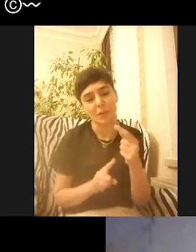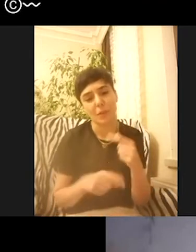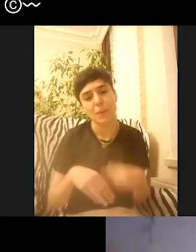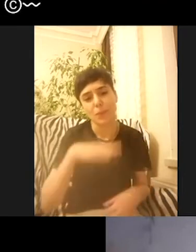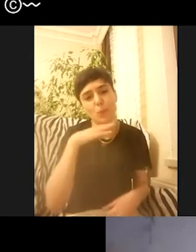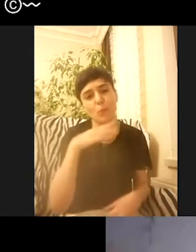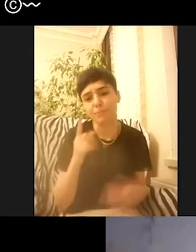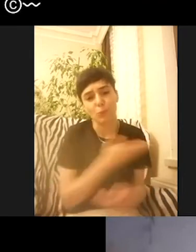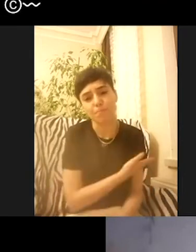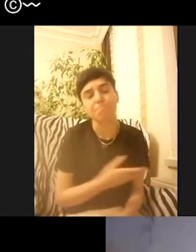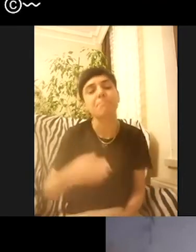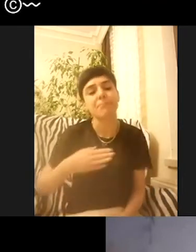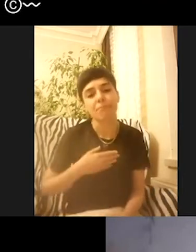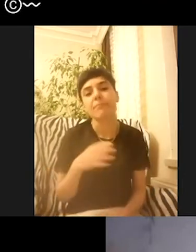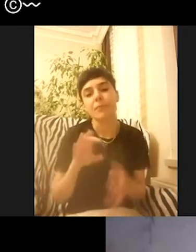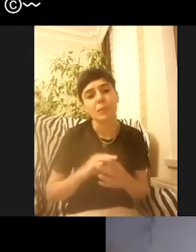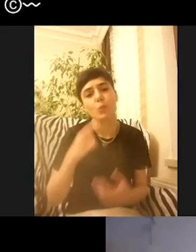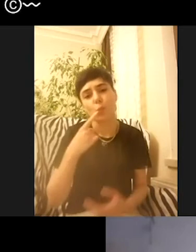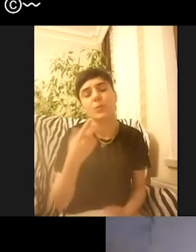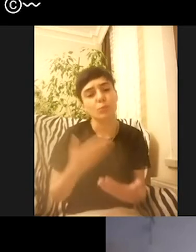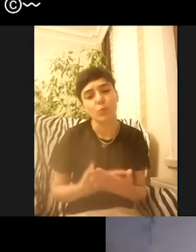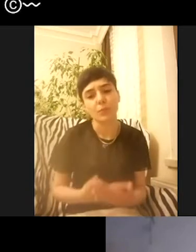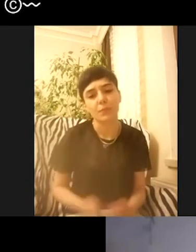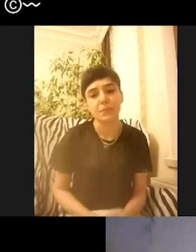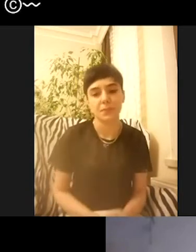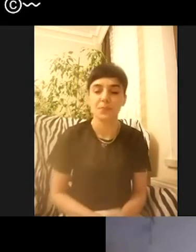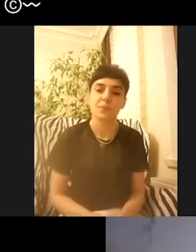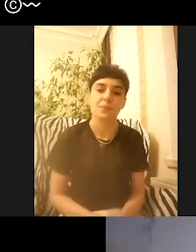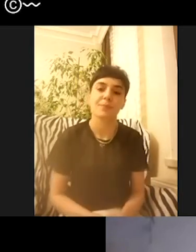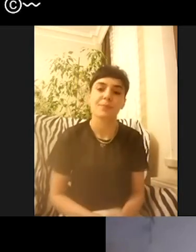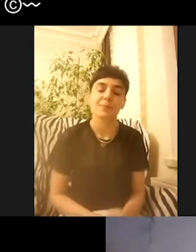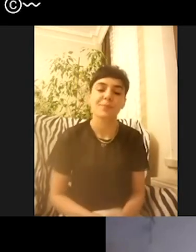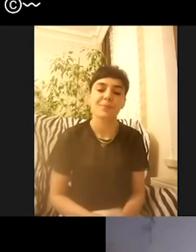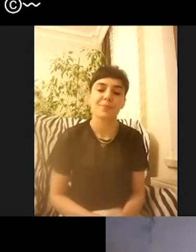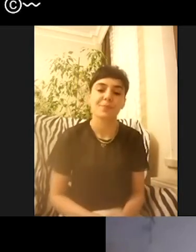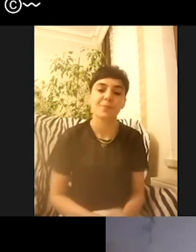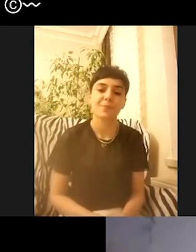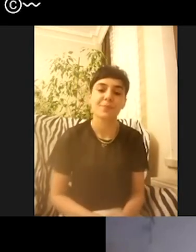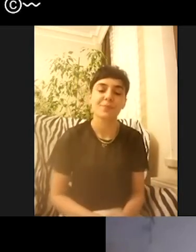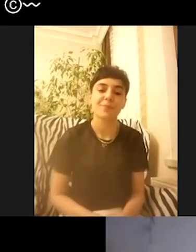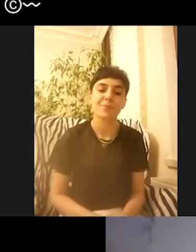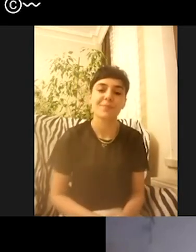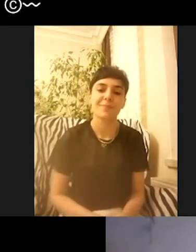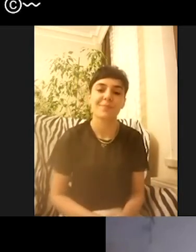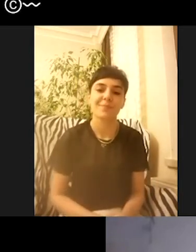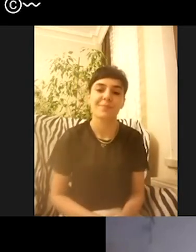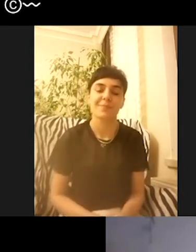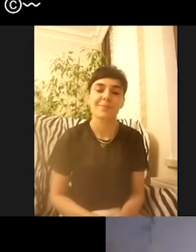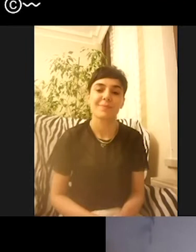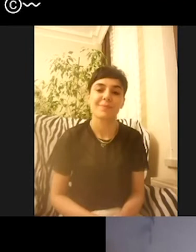And when you're describing your appearance, you immediately actually describe something. You're wearing